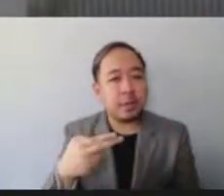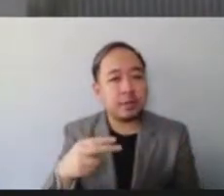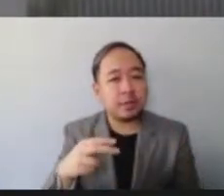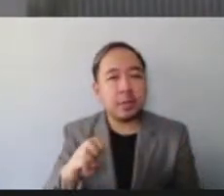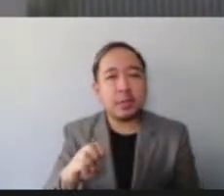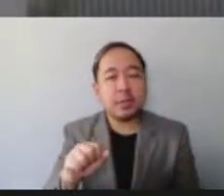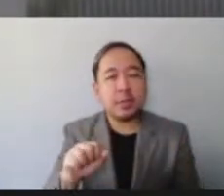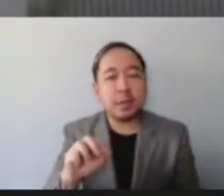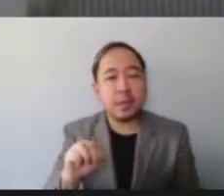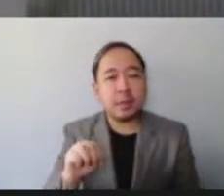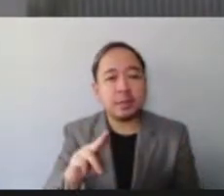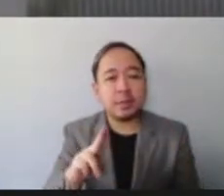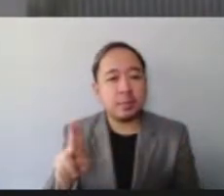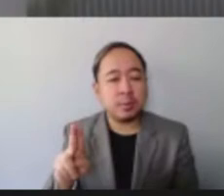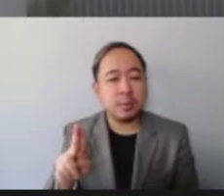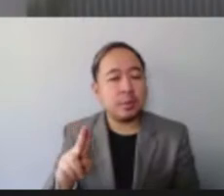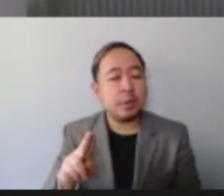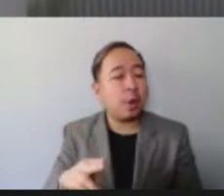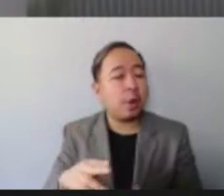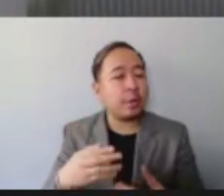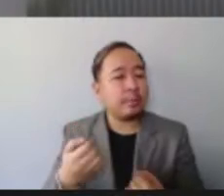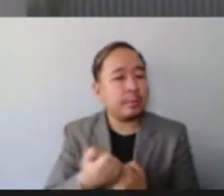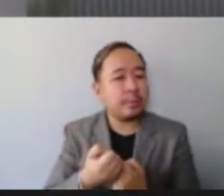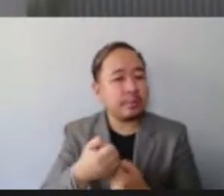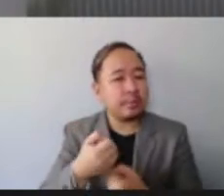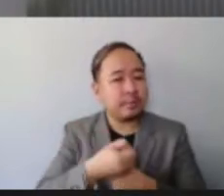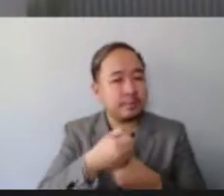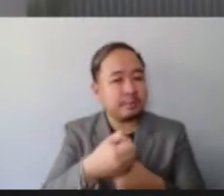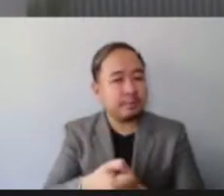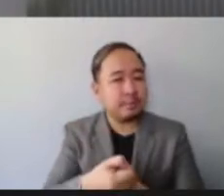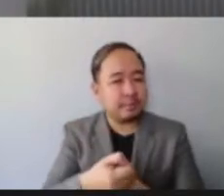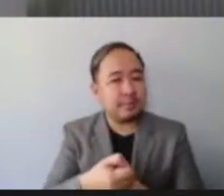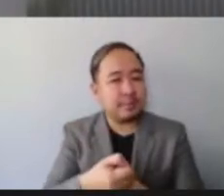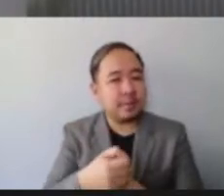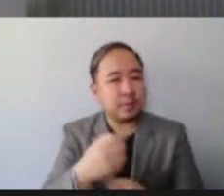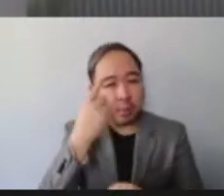nomination made our proposed alternate nominations